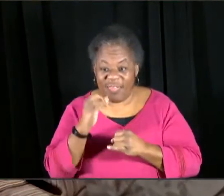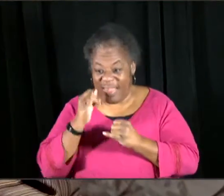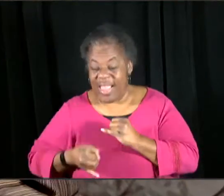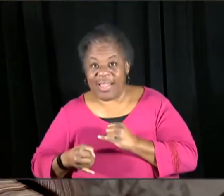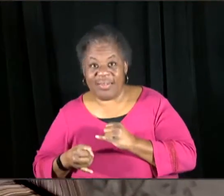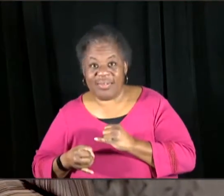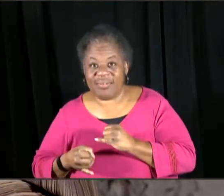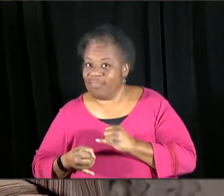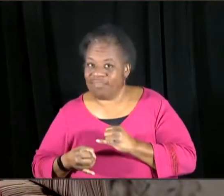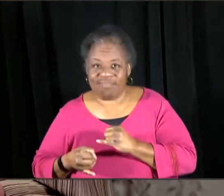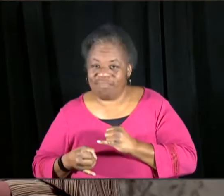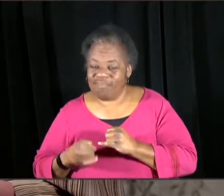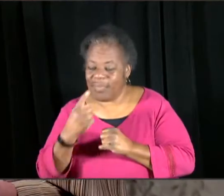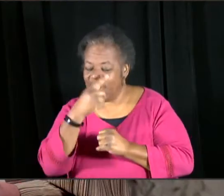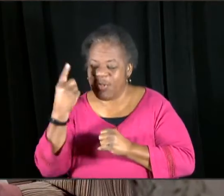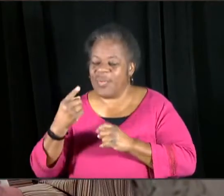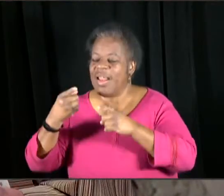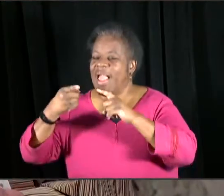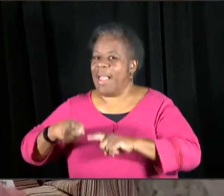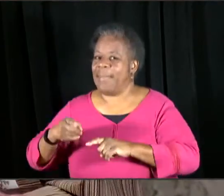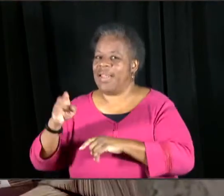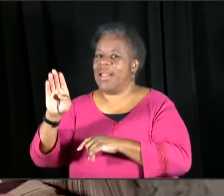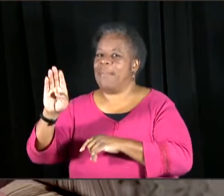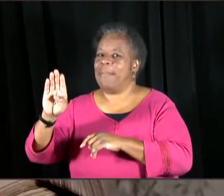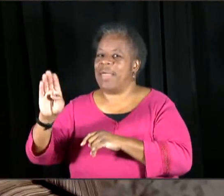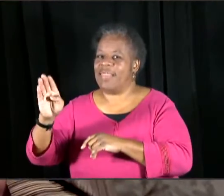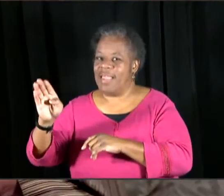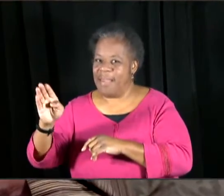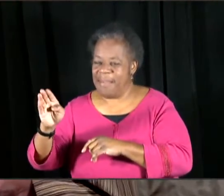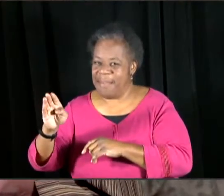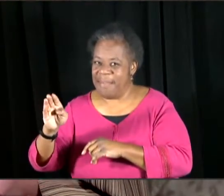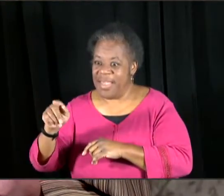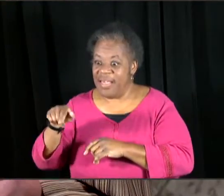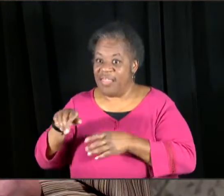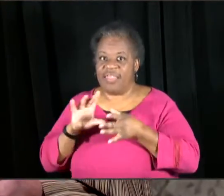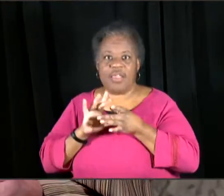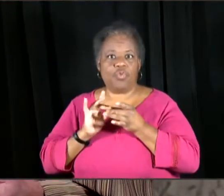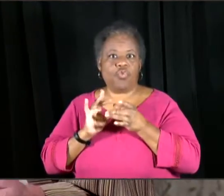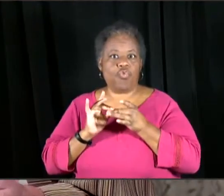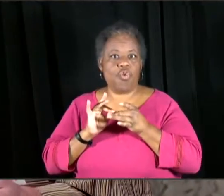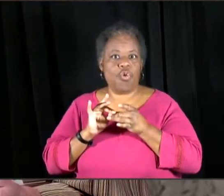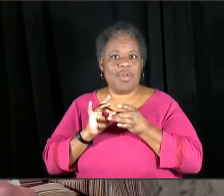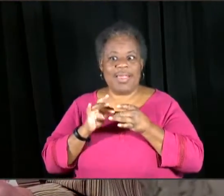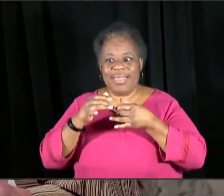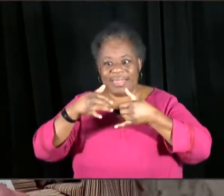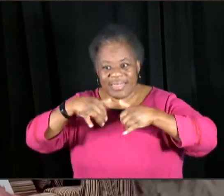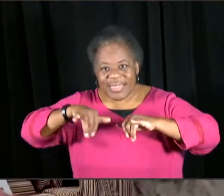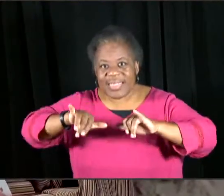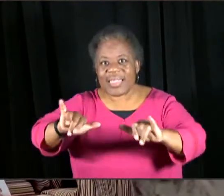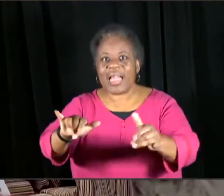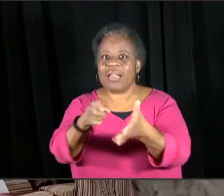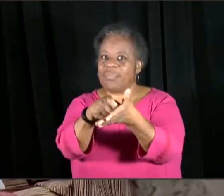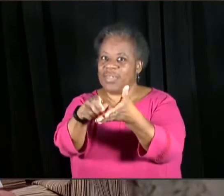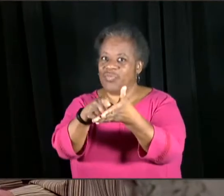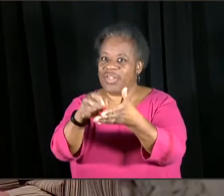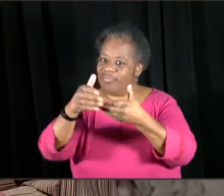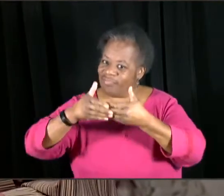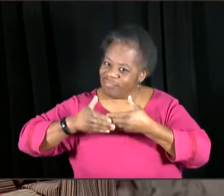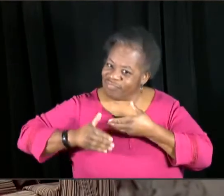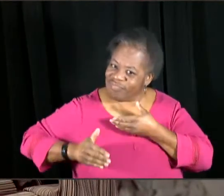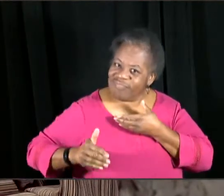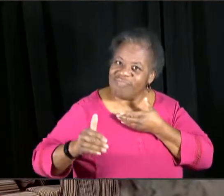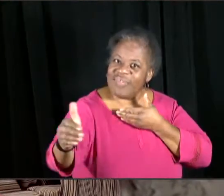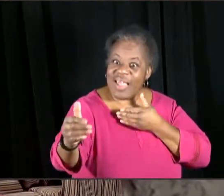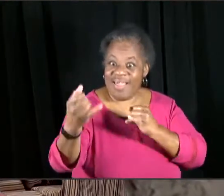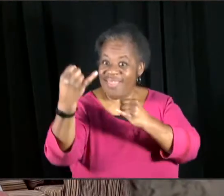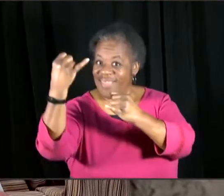Because of what happened in Bethlehem. Because this story is still being written, and the end is going to be